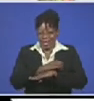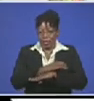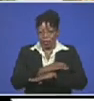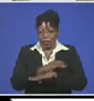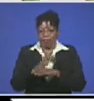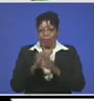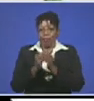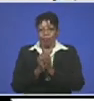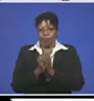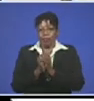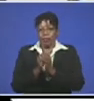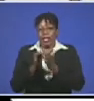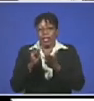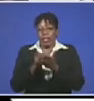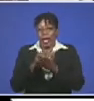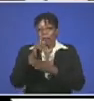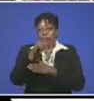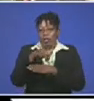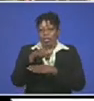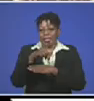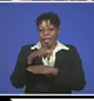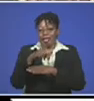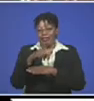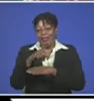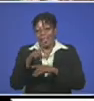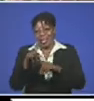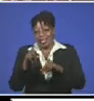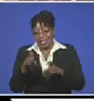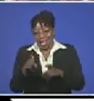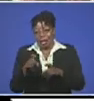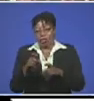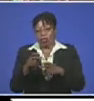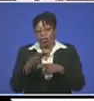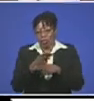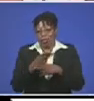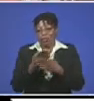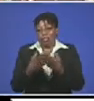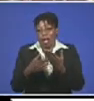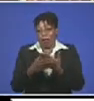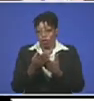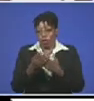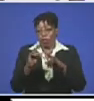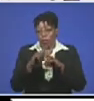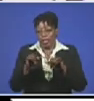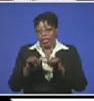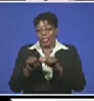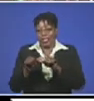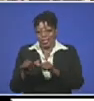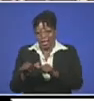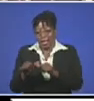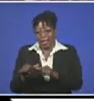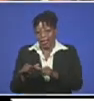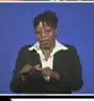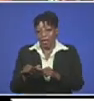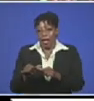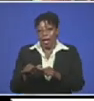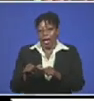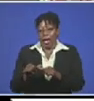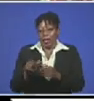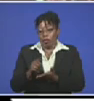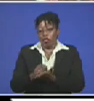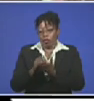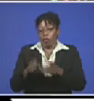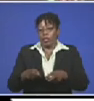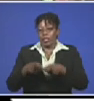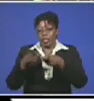cancer. Though the prostate examinations were a bit uncomfortable, Bishop Boyd says the cancer was contained and treatments were later administered